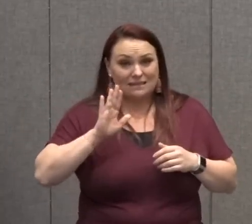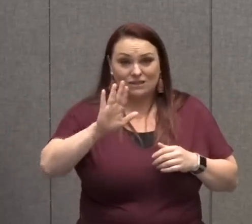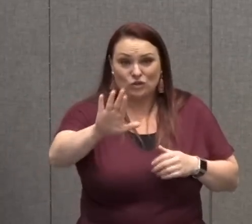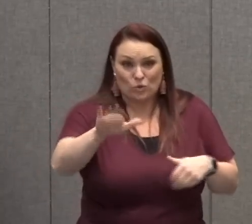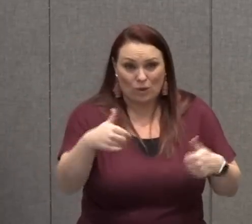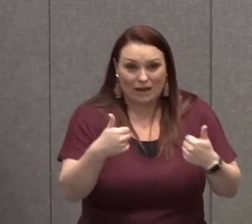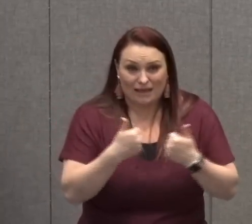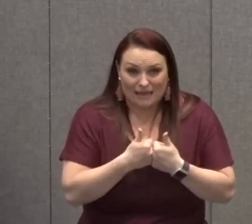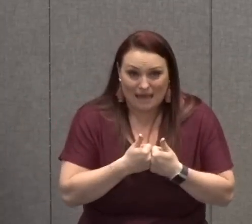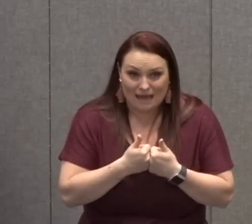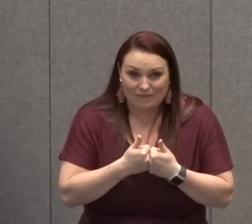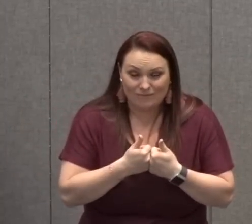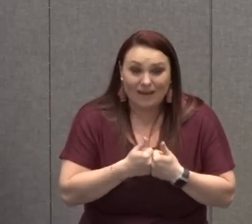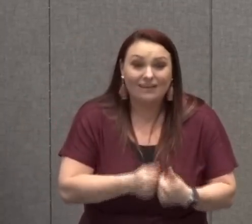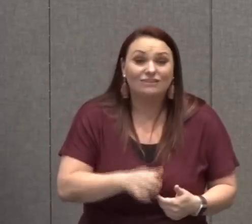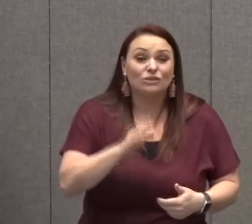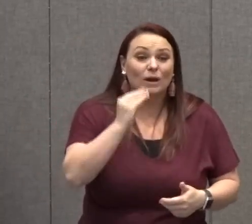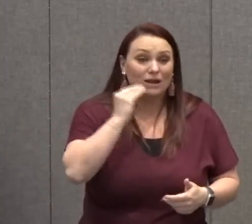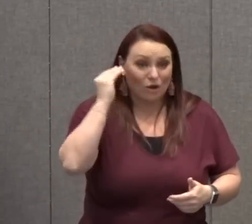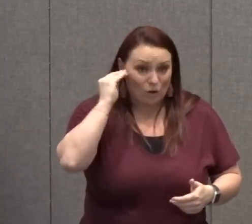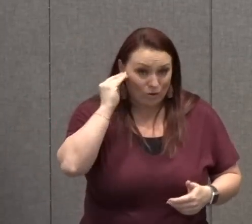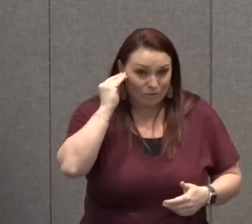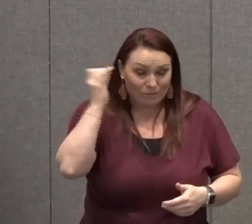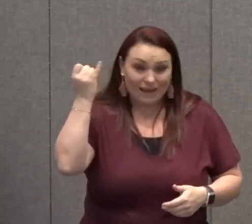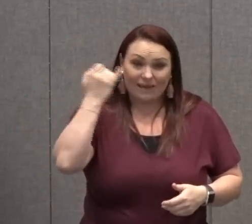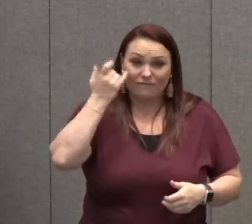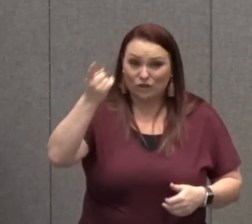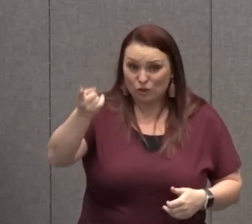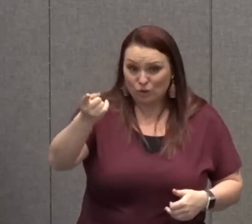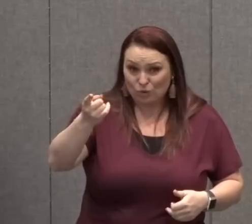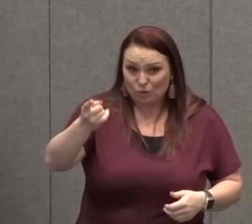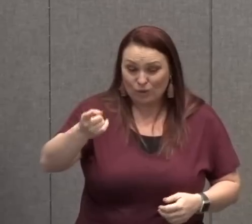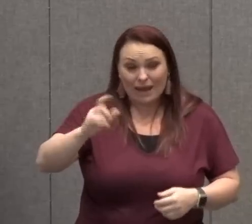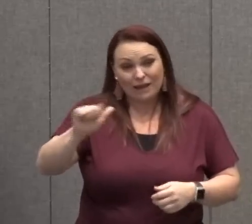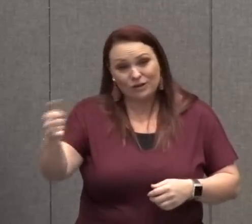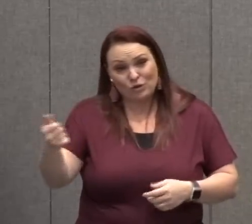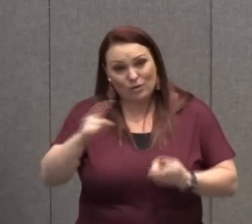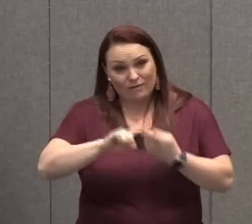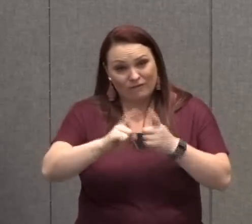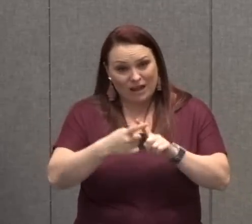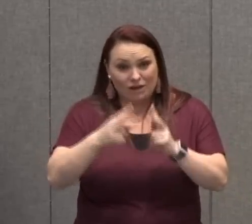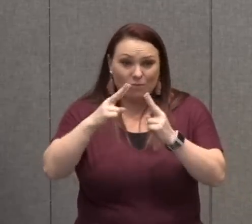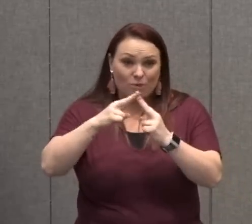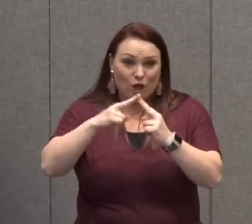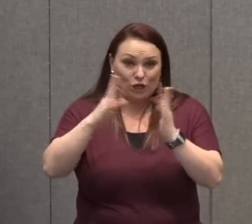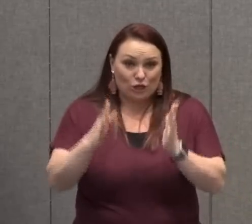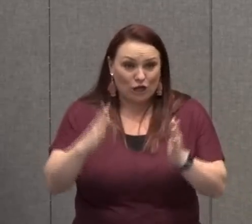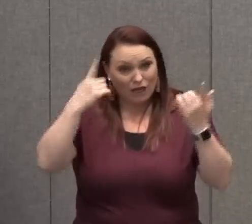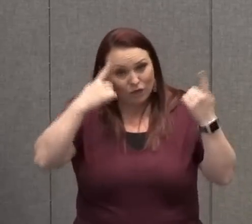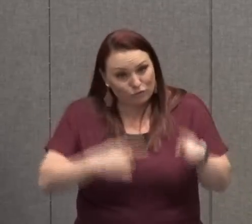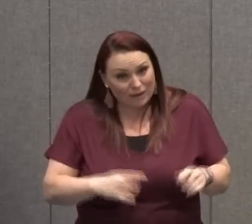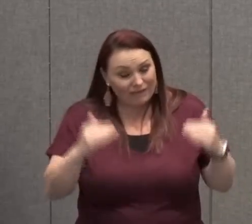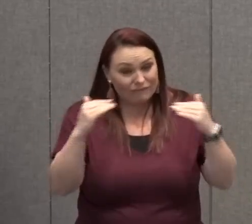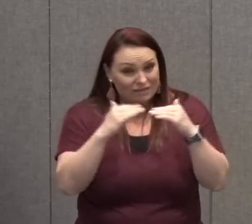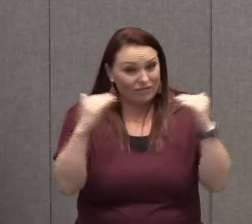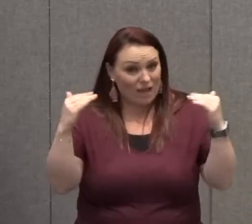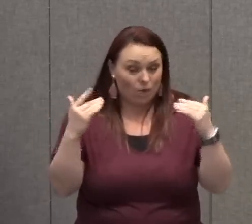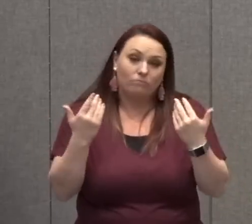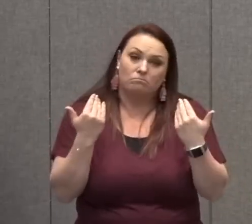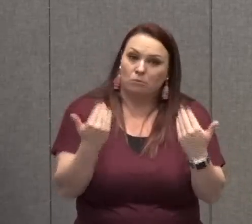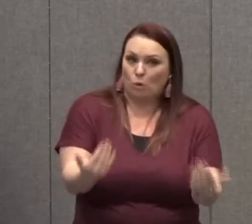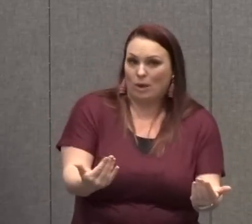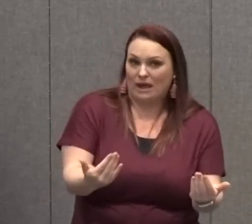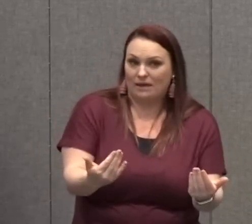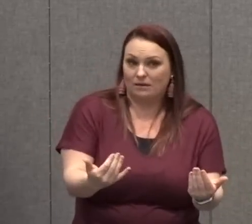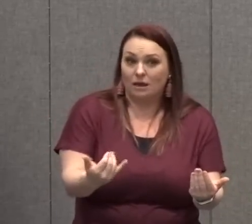game and so at home if you and your partner agree for it to be fair then you may